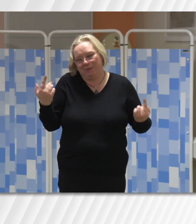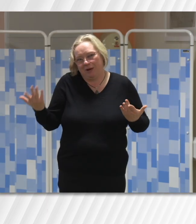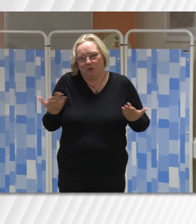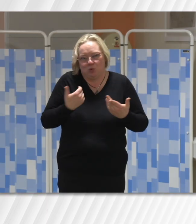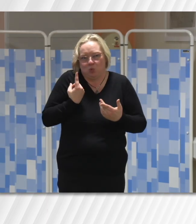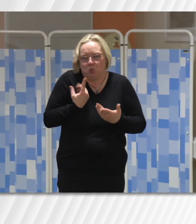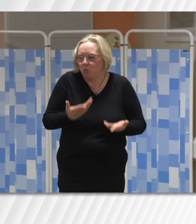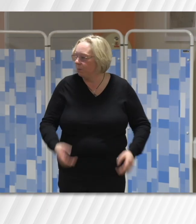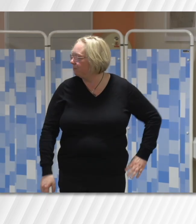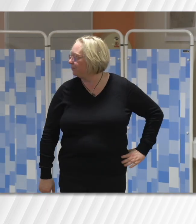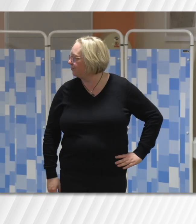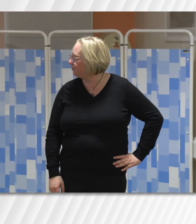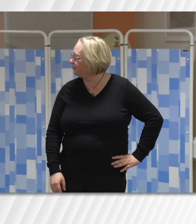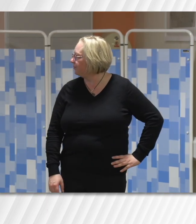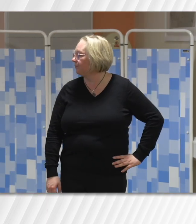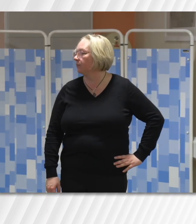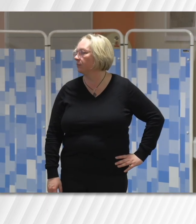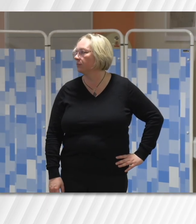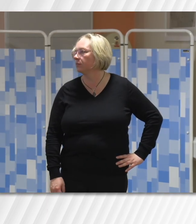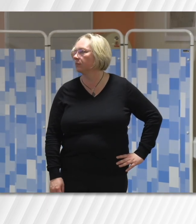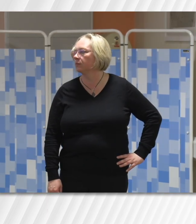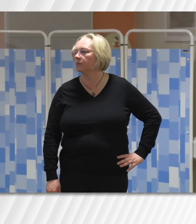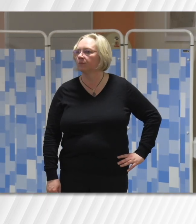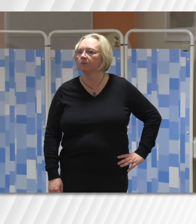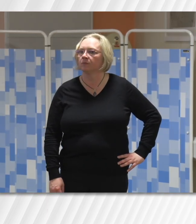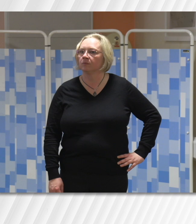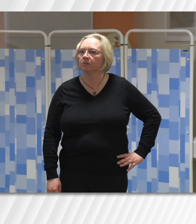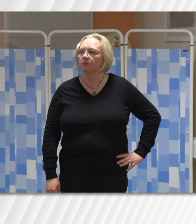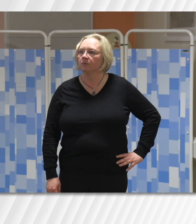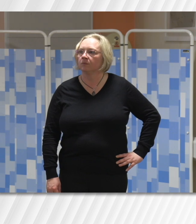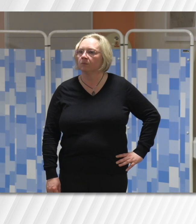individual need. Okay. Thank you. That's okay.